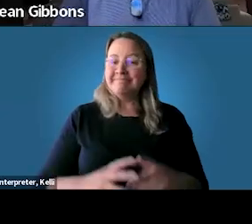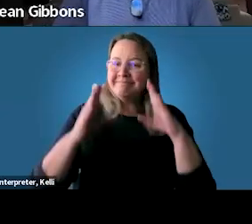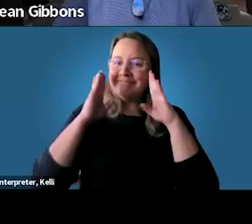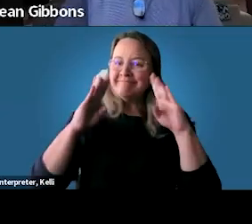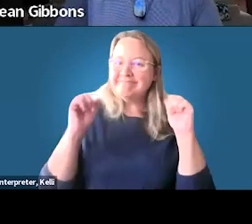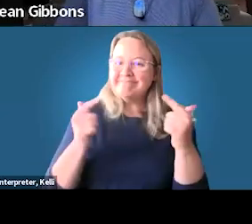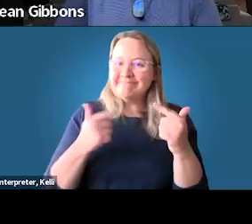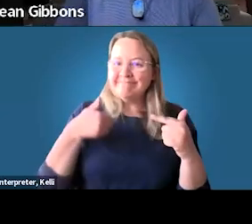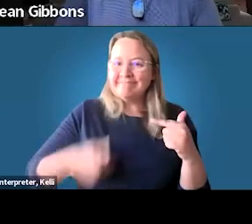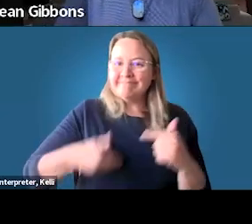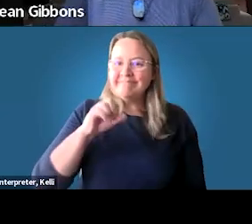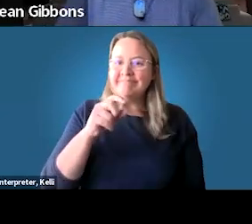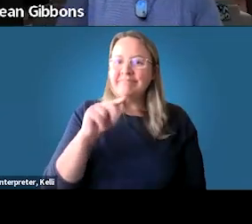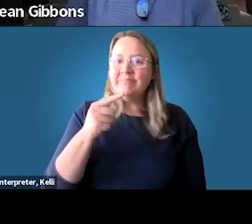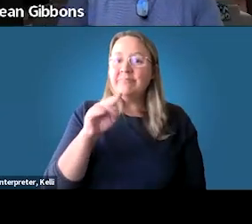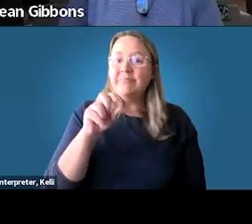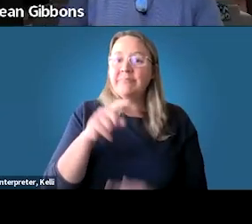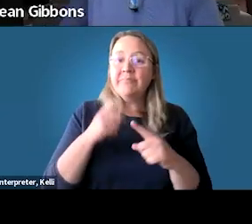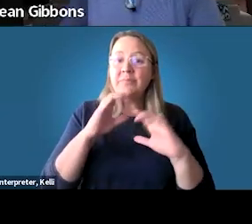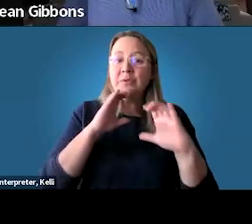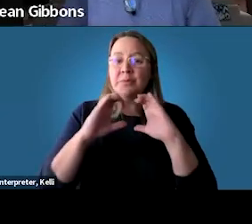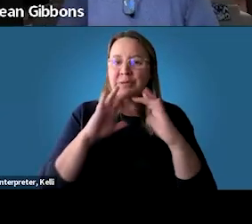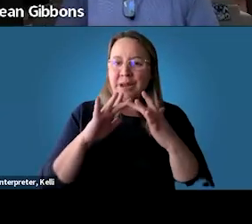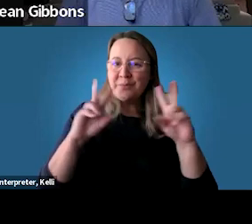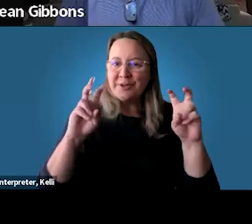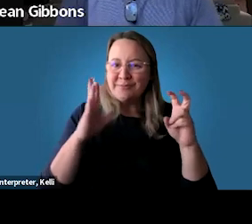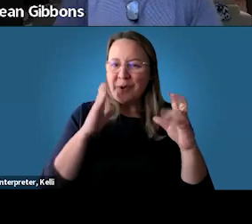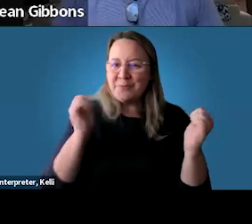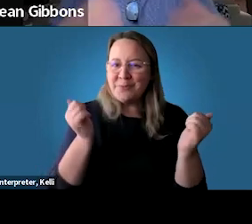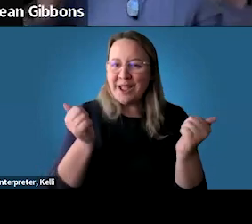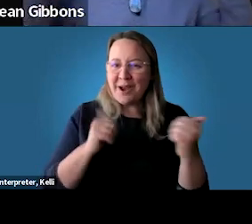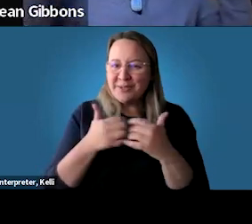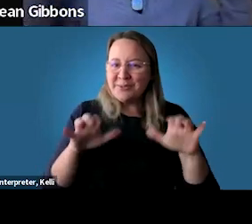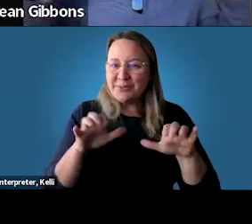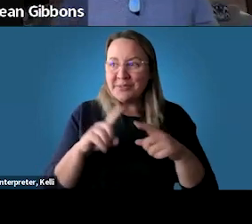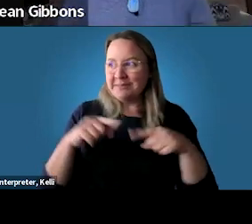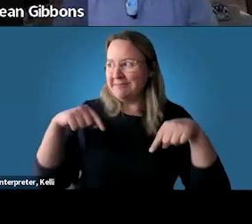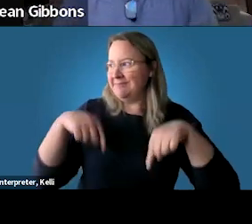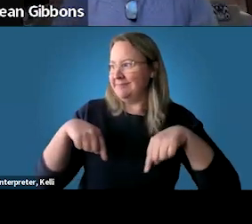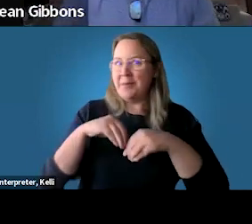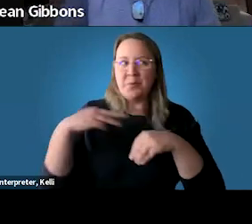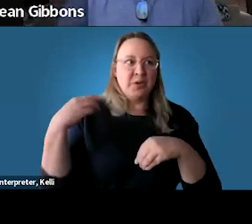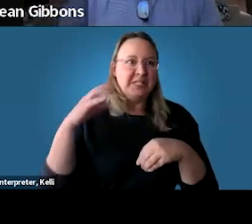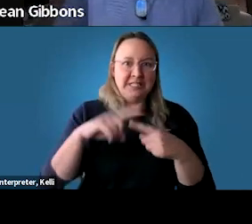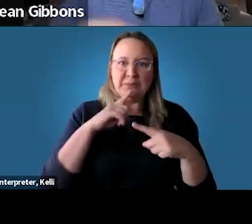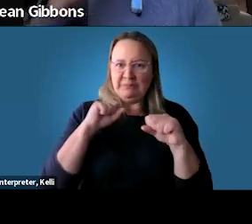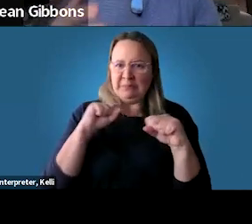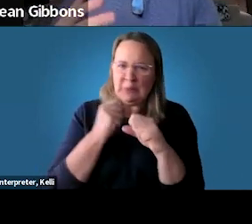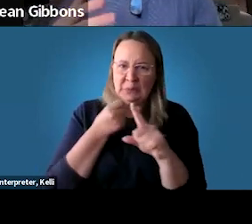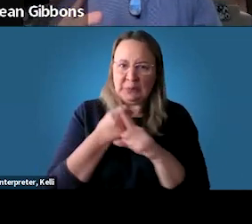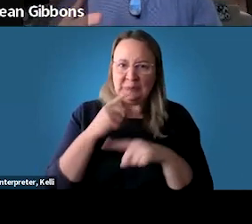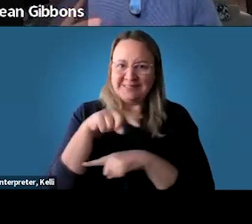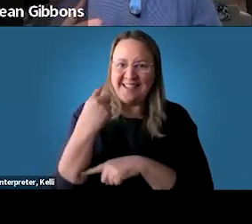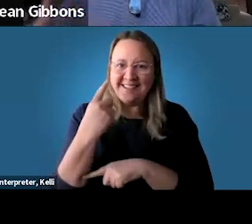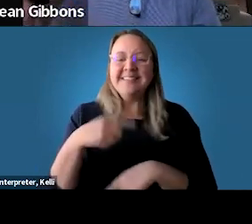Hey everyone, it's Sean Gibbons from the Communications Network. How are you? Hope you're doing well on what is, where I am in Washington, D.C., an incredibly cold day. We're